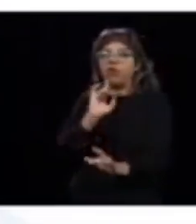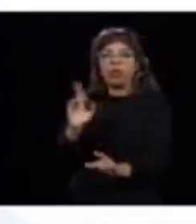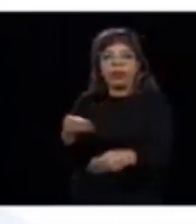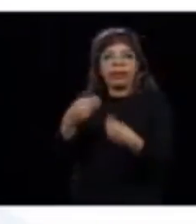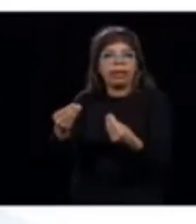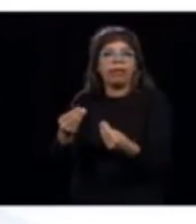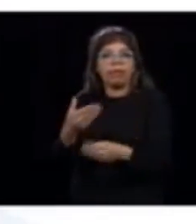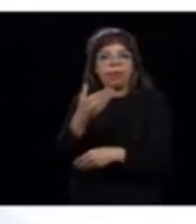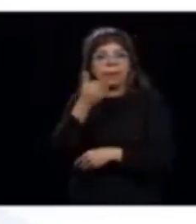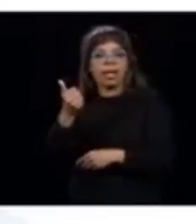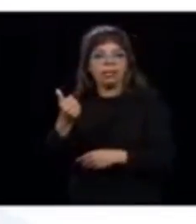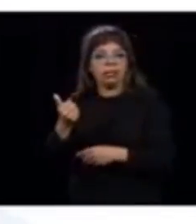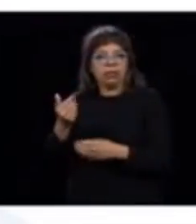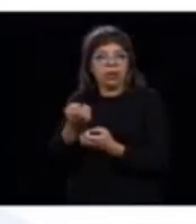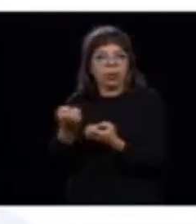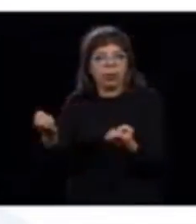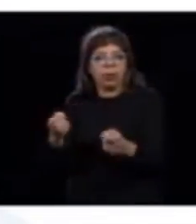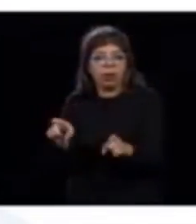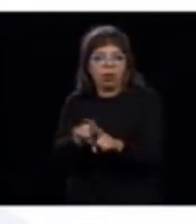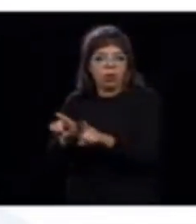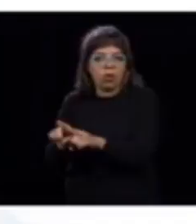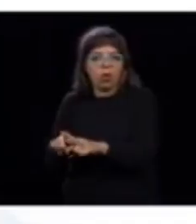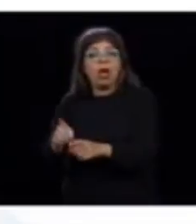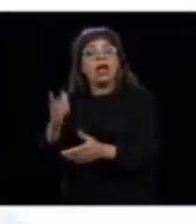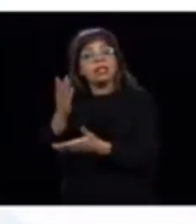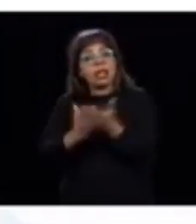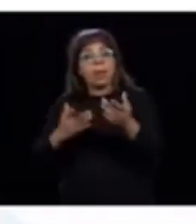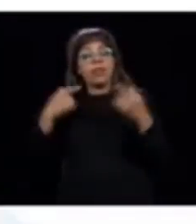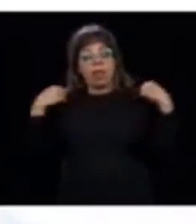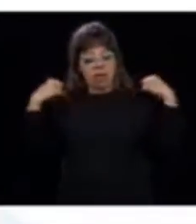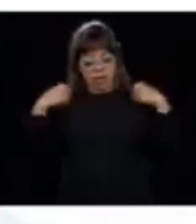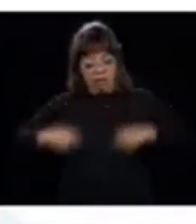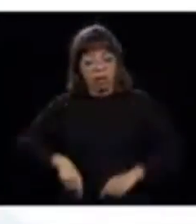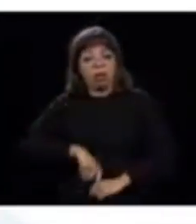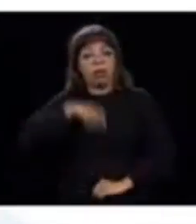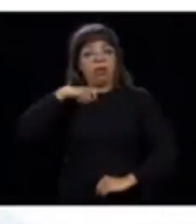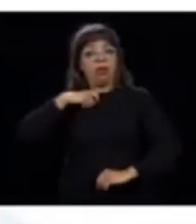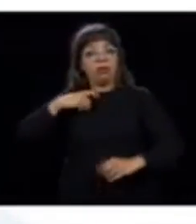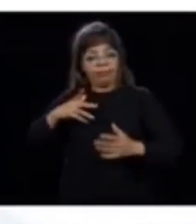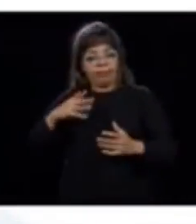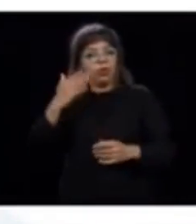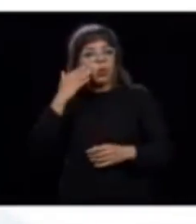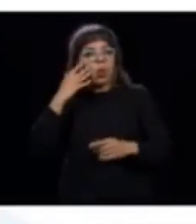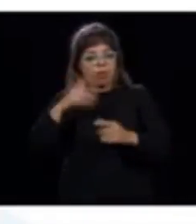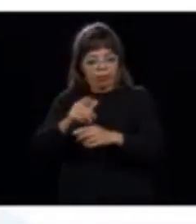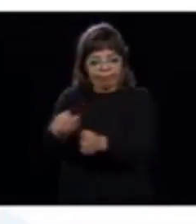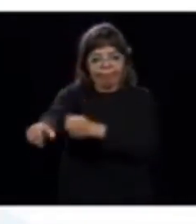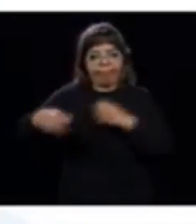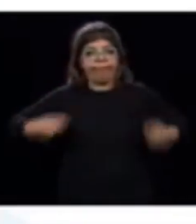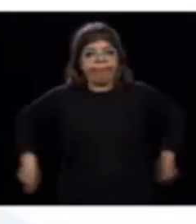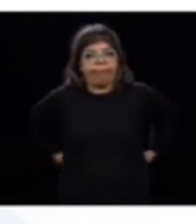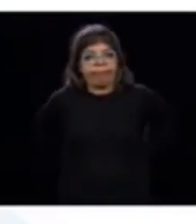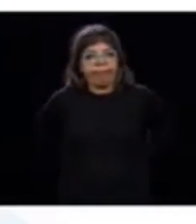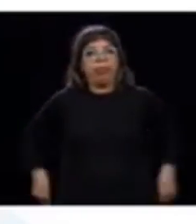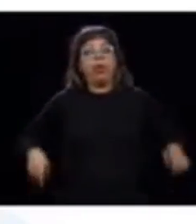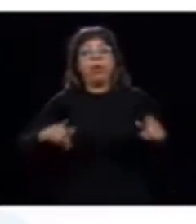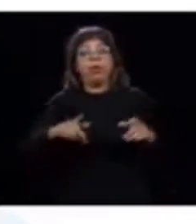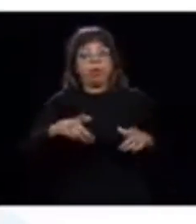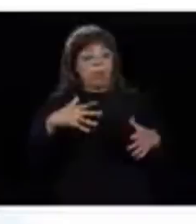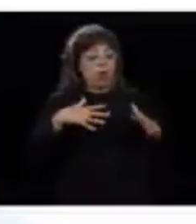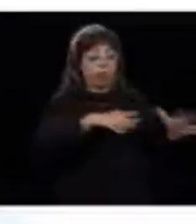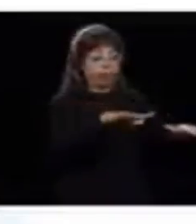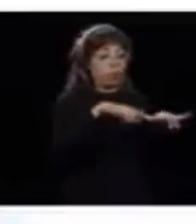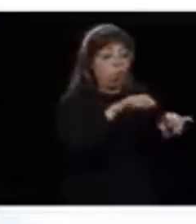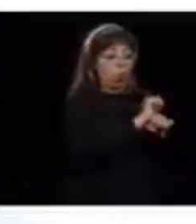it's possible and the blouses some of them will be washable and we'll be able to disinfect them but otherwise you don't